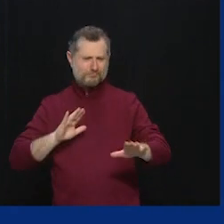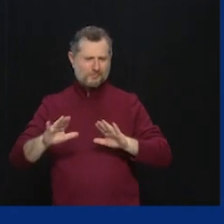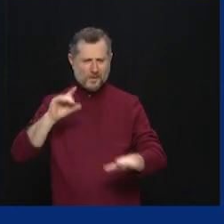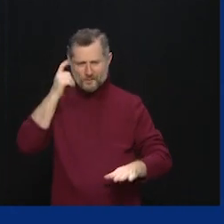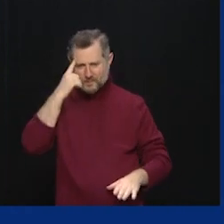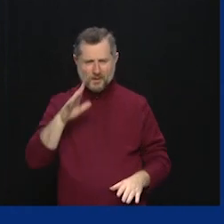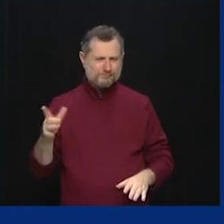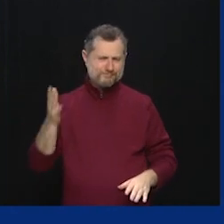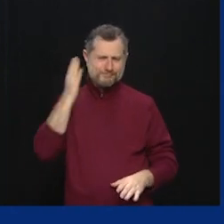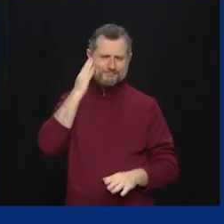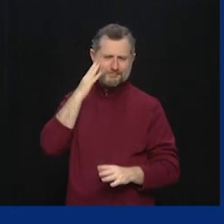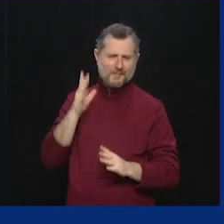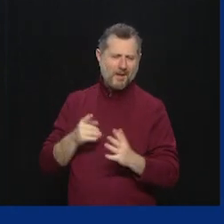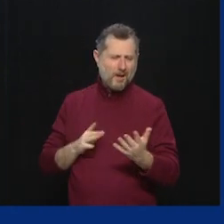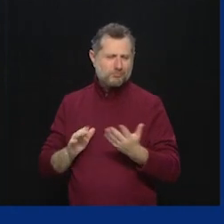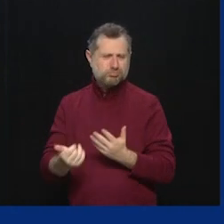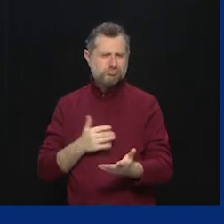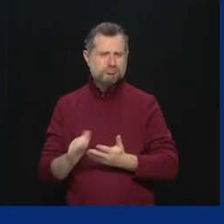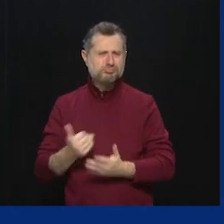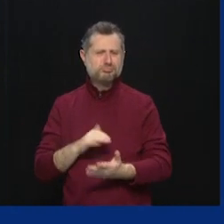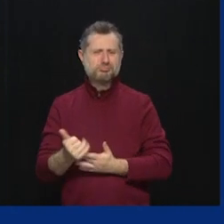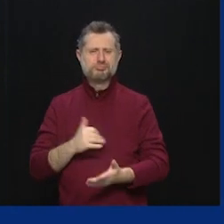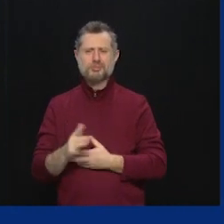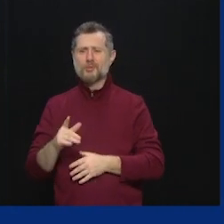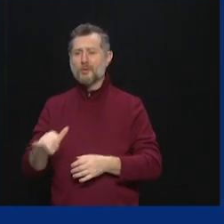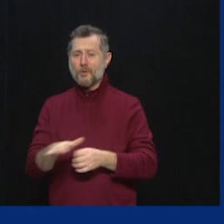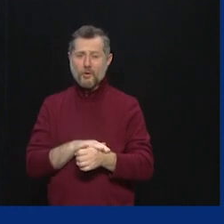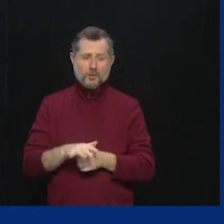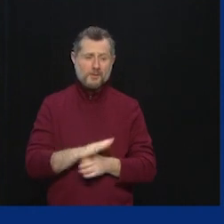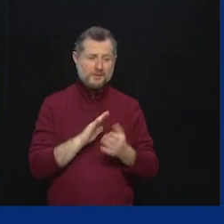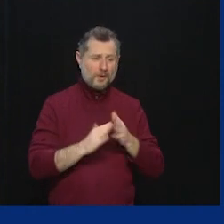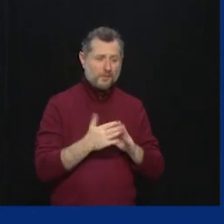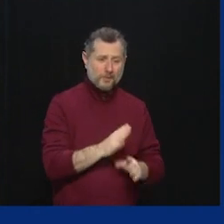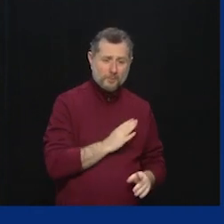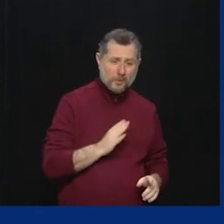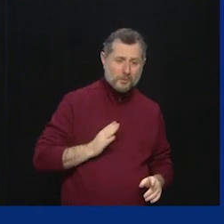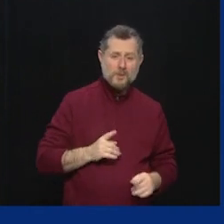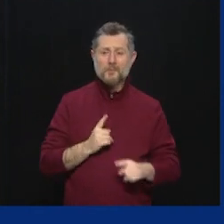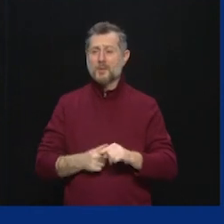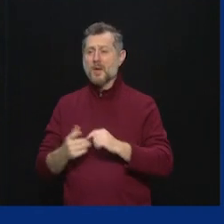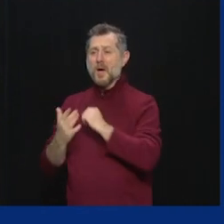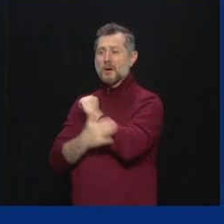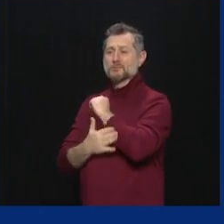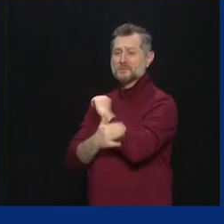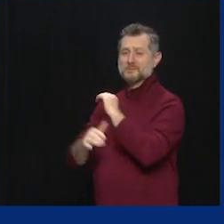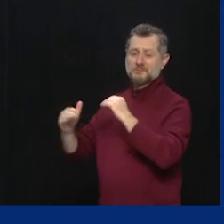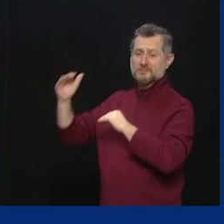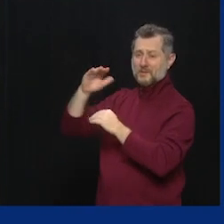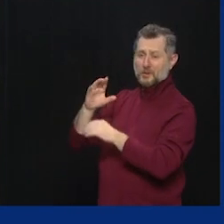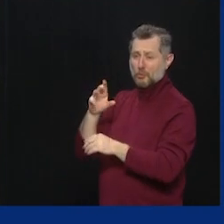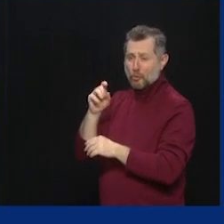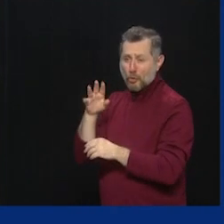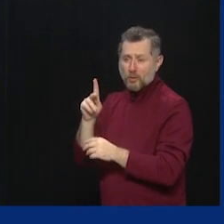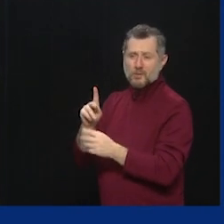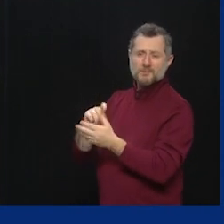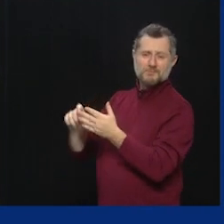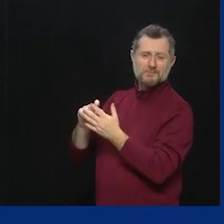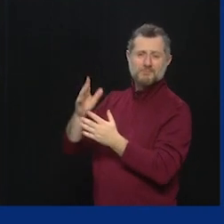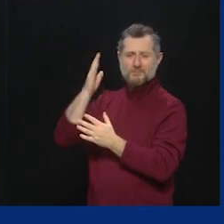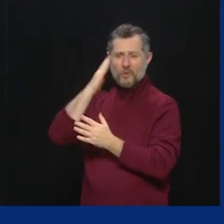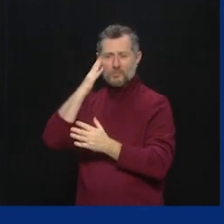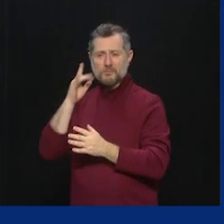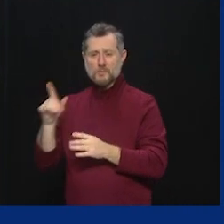town board. She's been a county clerk. She served for our esteemed, great, late Senator Patrick